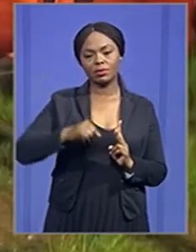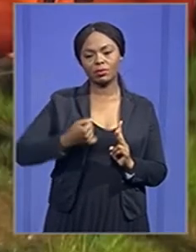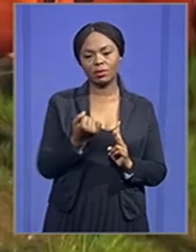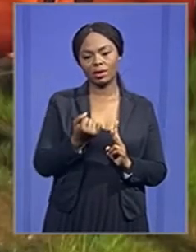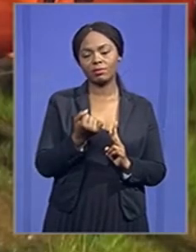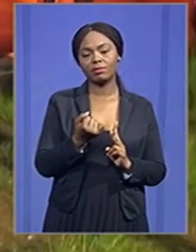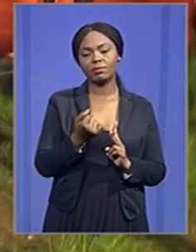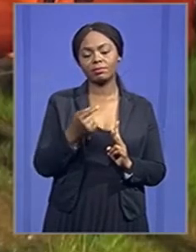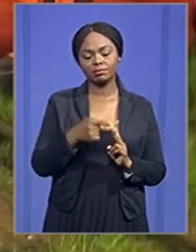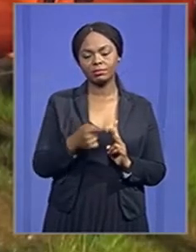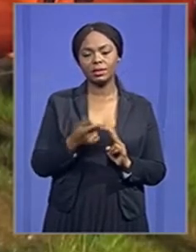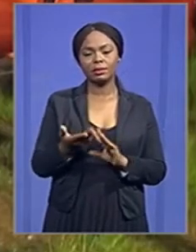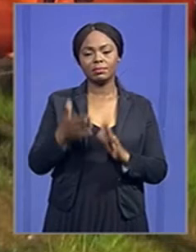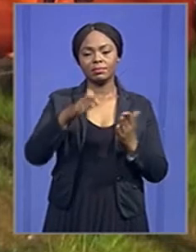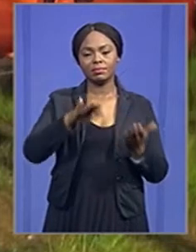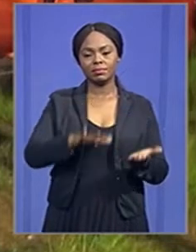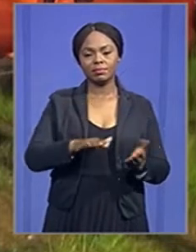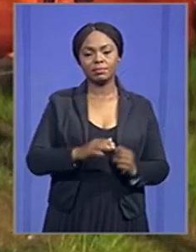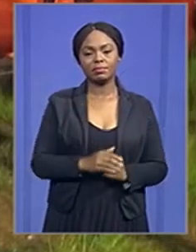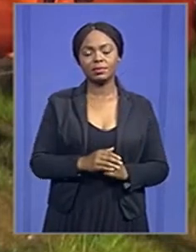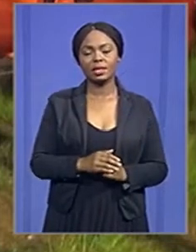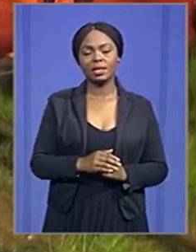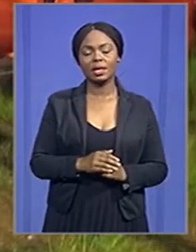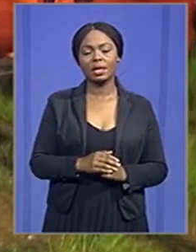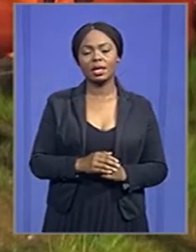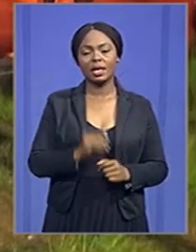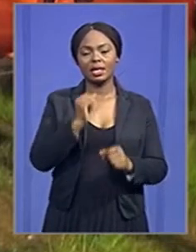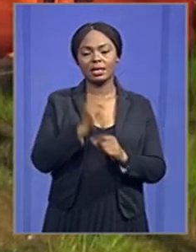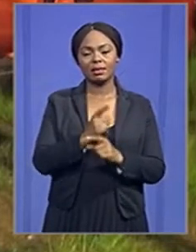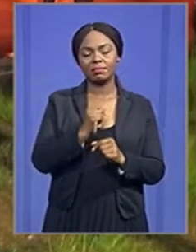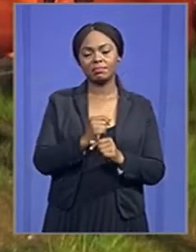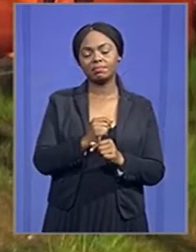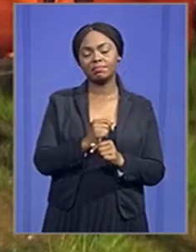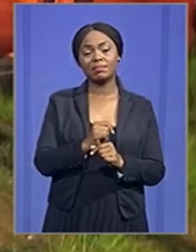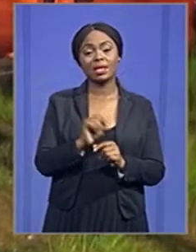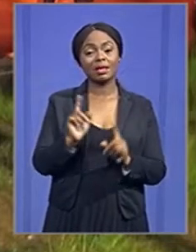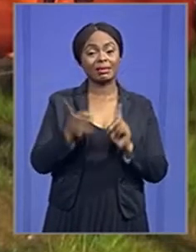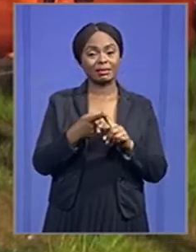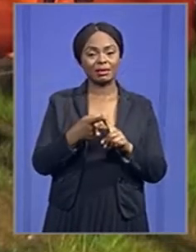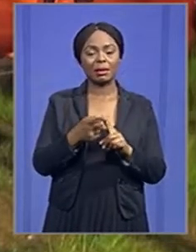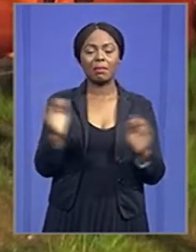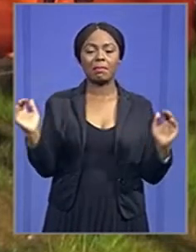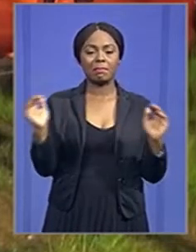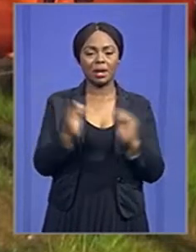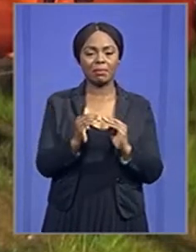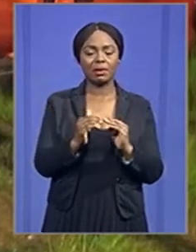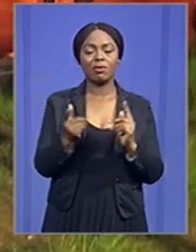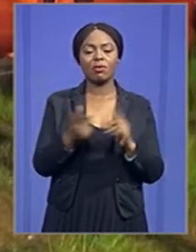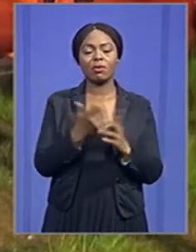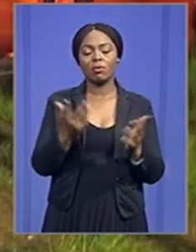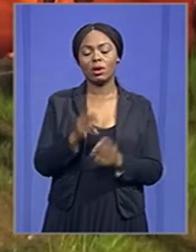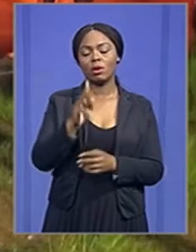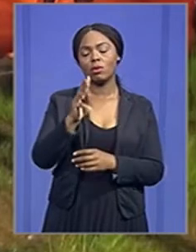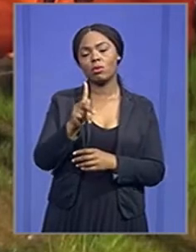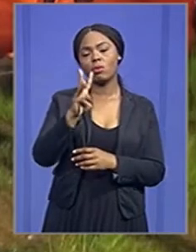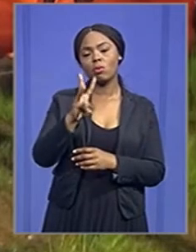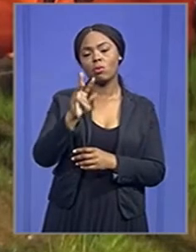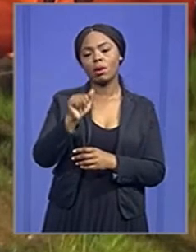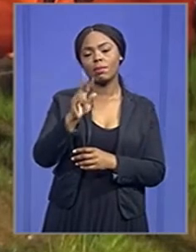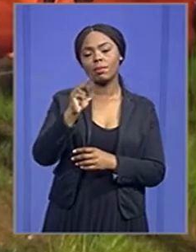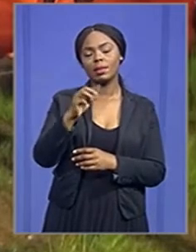Ba tlhokofetše morago ga kotsi ye setlhogotlogo ya sefatanaga ba be ba itšwa modirong kwa Mhlanka ge ba tla go kopana